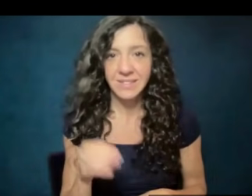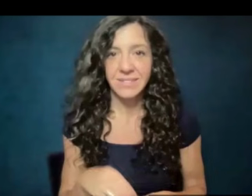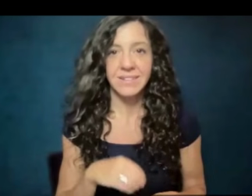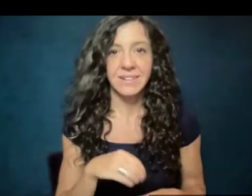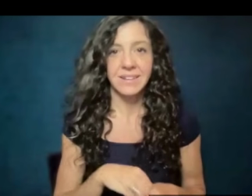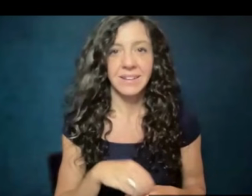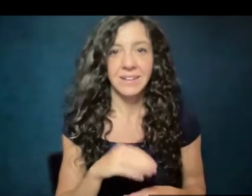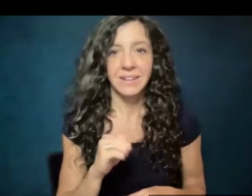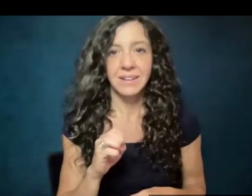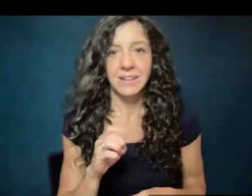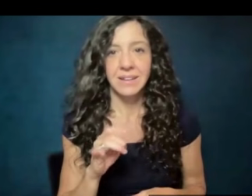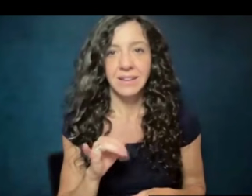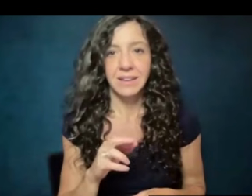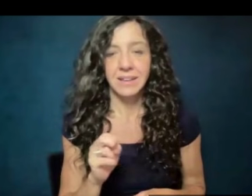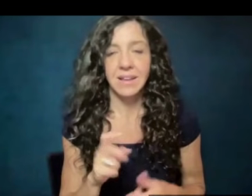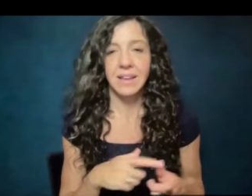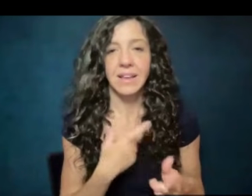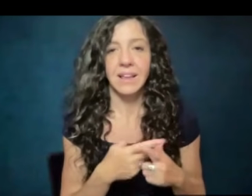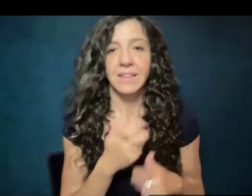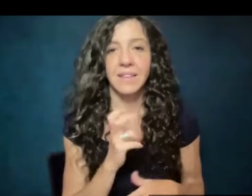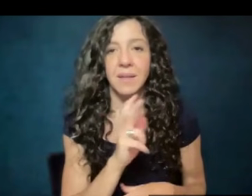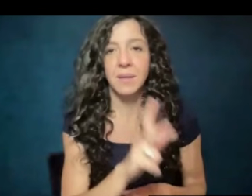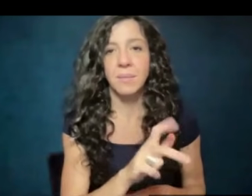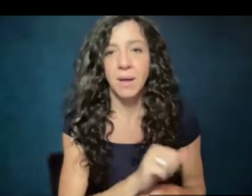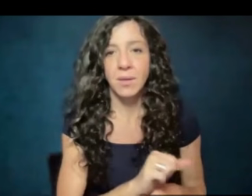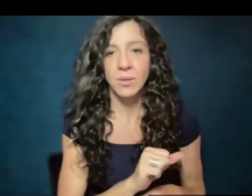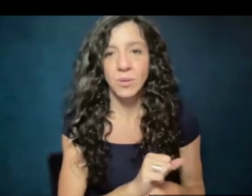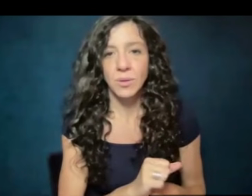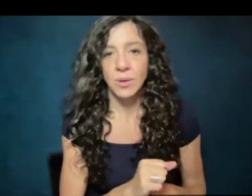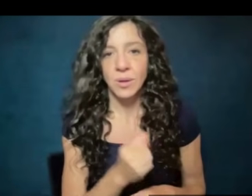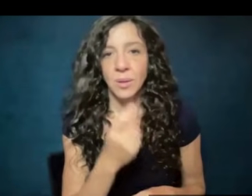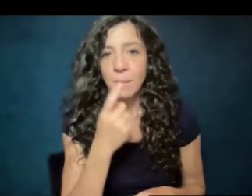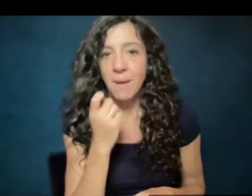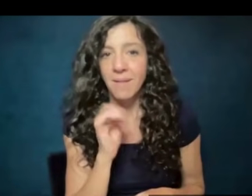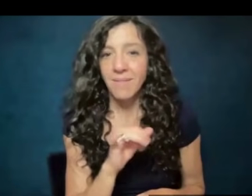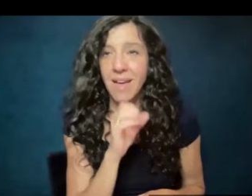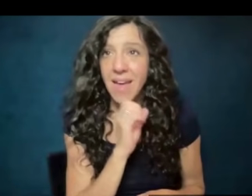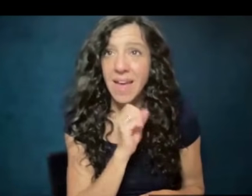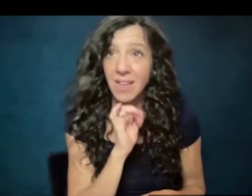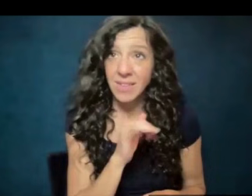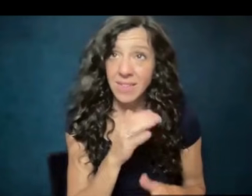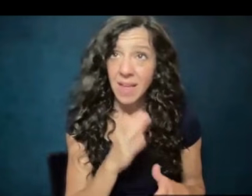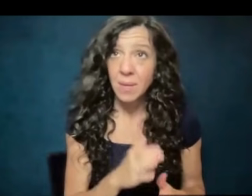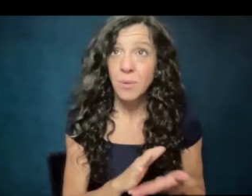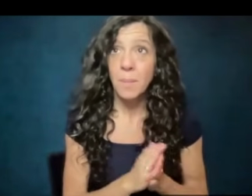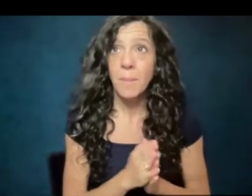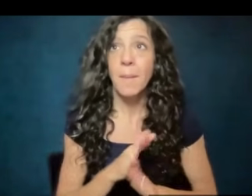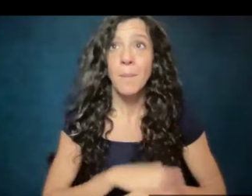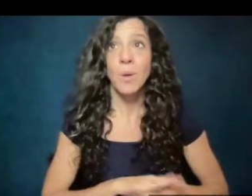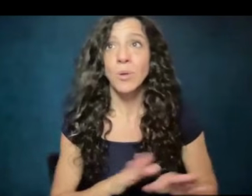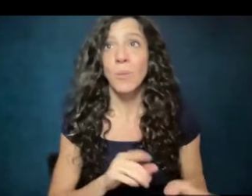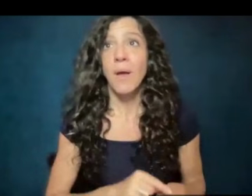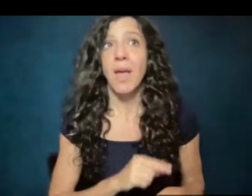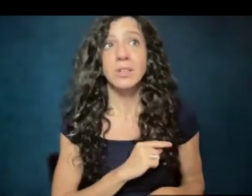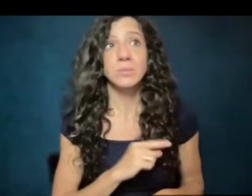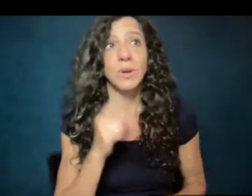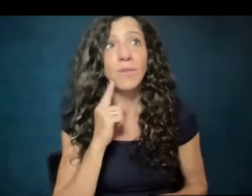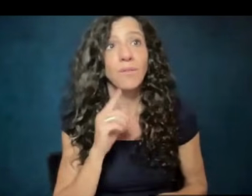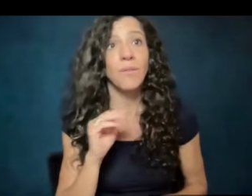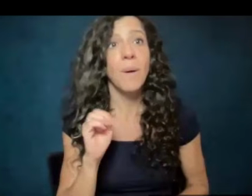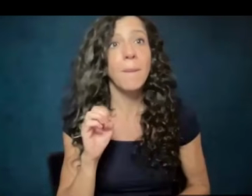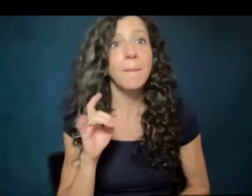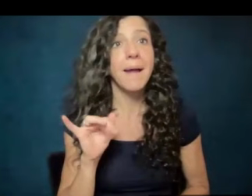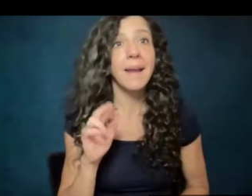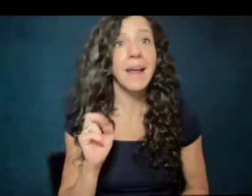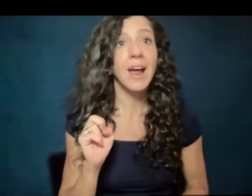Medicare. Then they go back to work. Due to age, does the person become ineligible for Medicare?